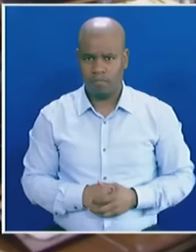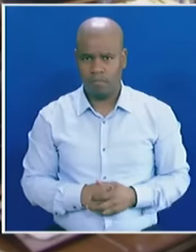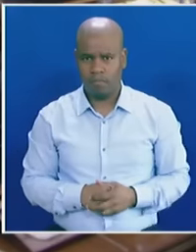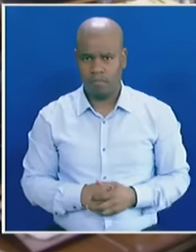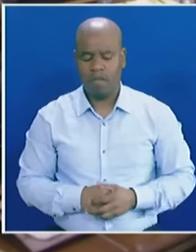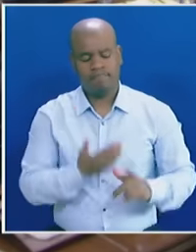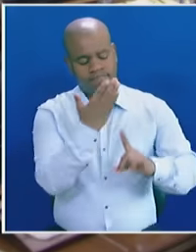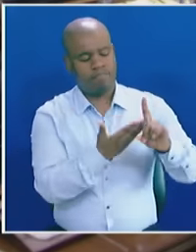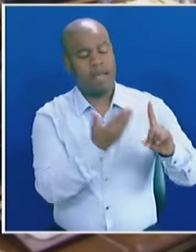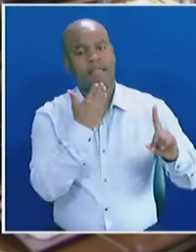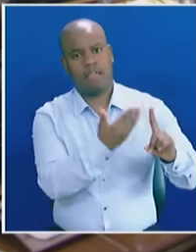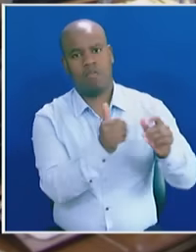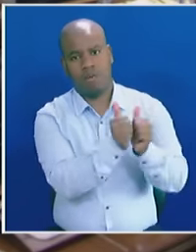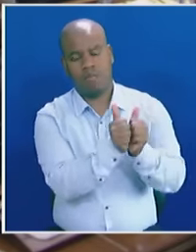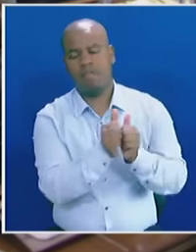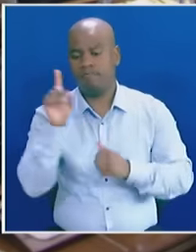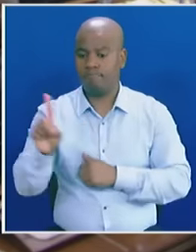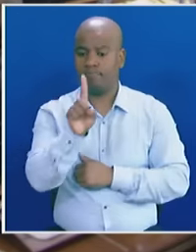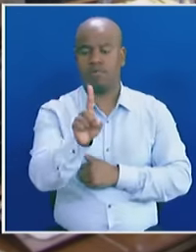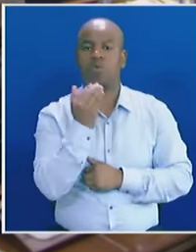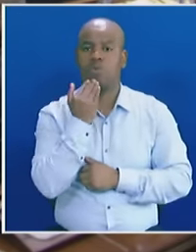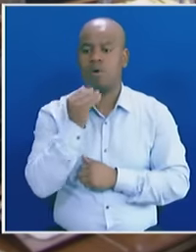Thank you, Honourable Member. The next speaker is Honourable Ngwabe.